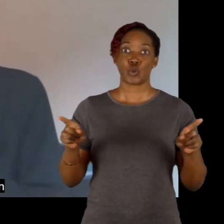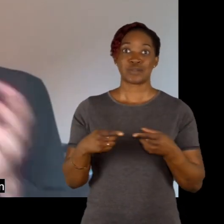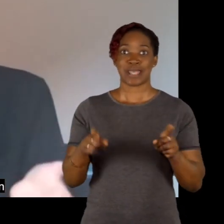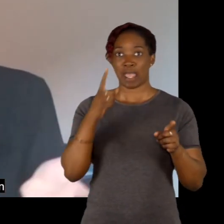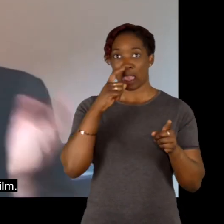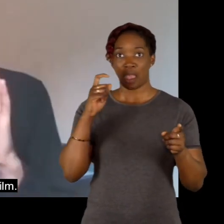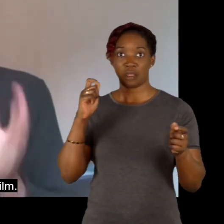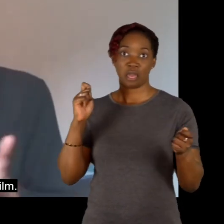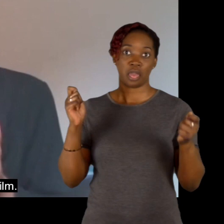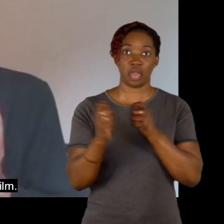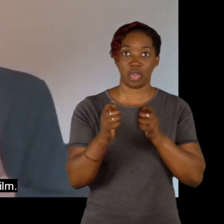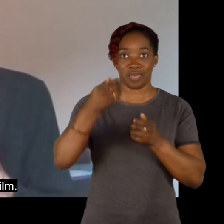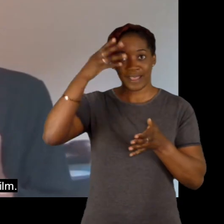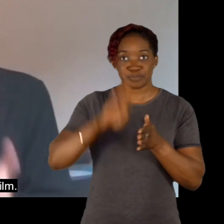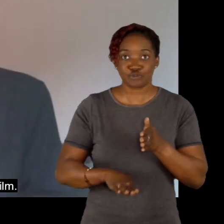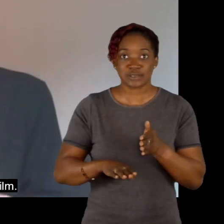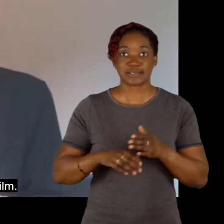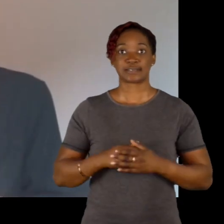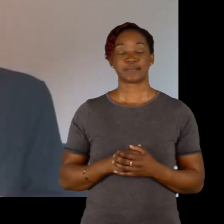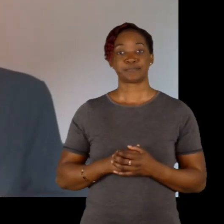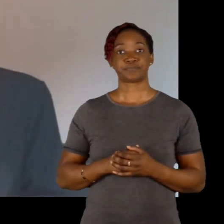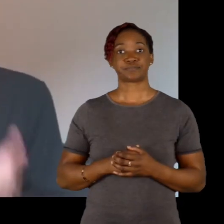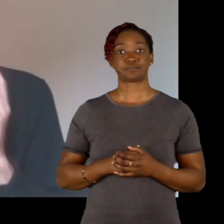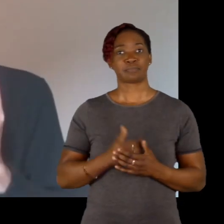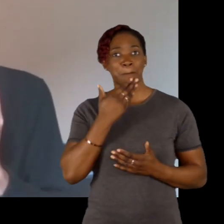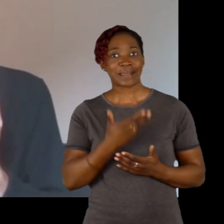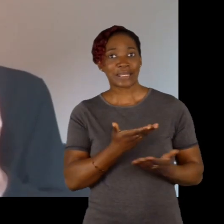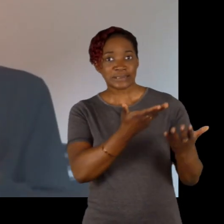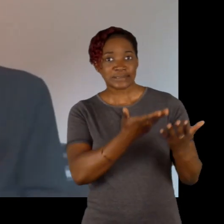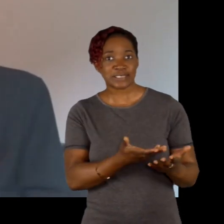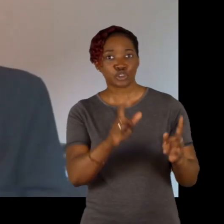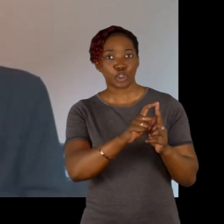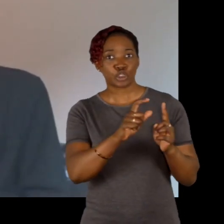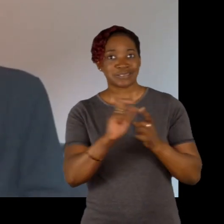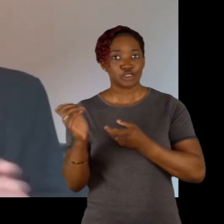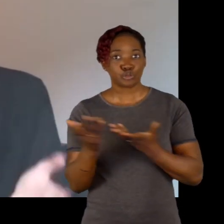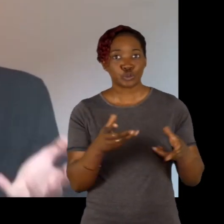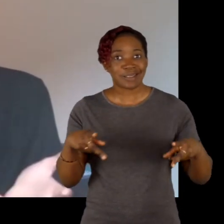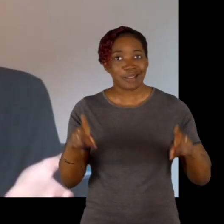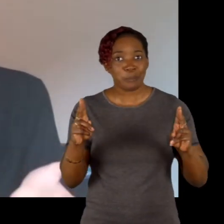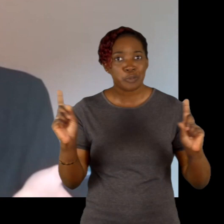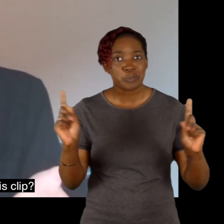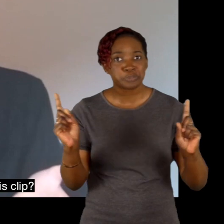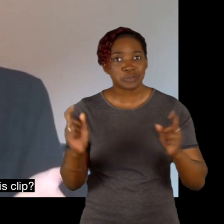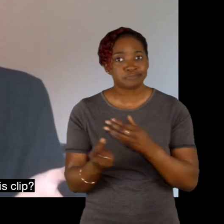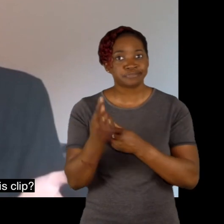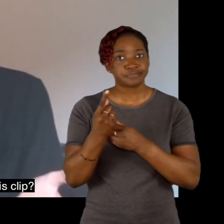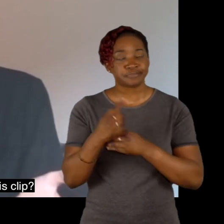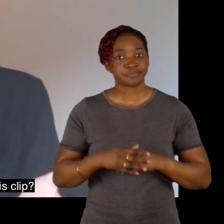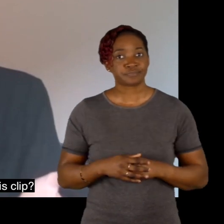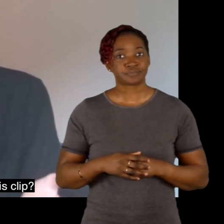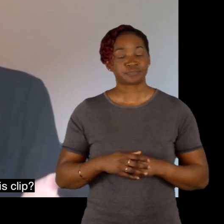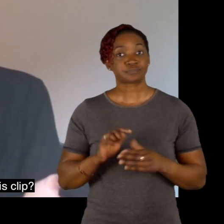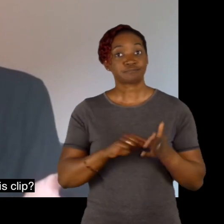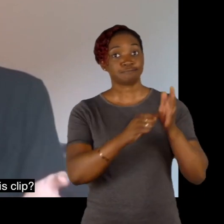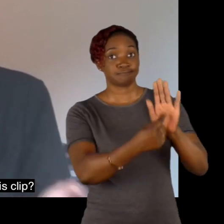how music can subvert the experience of the film. So, Duncan, can you introduce this clip? What is going